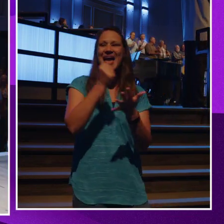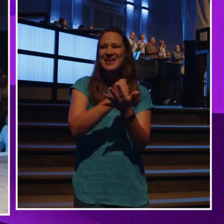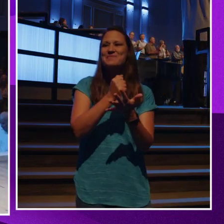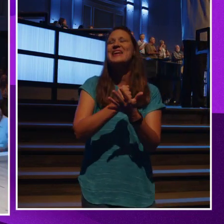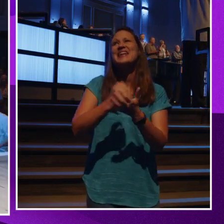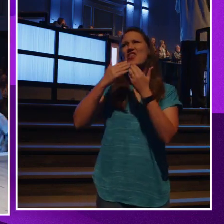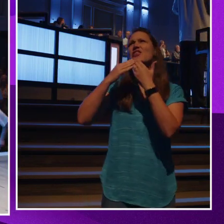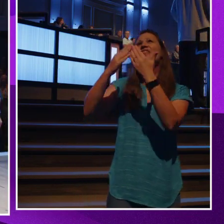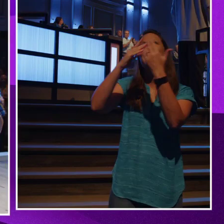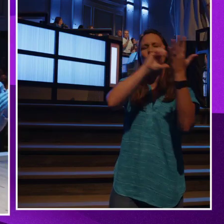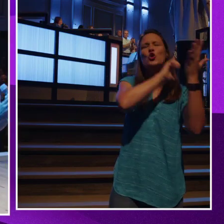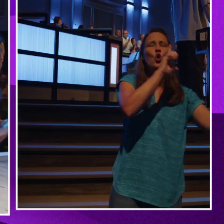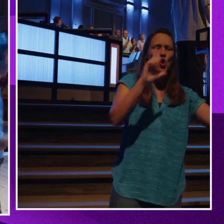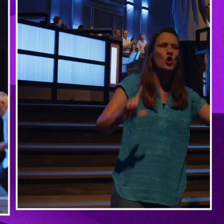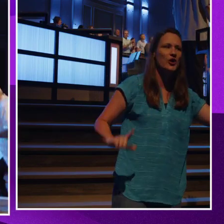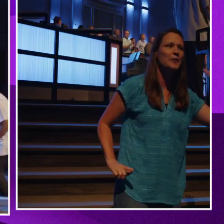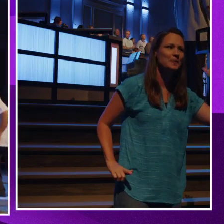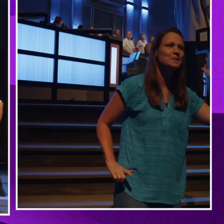praise the Lord.